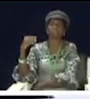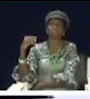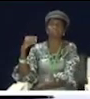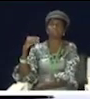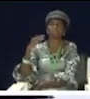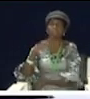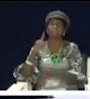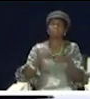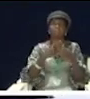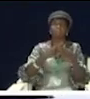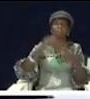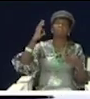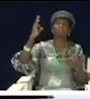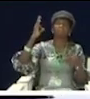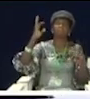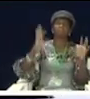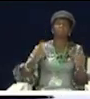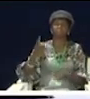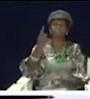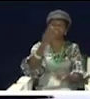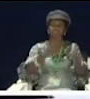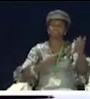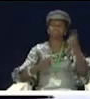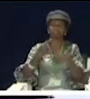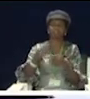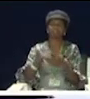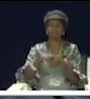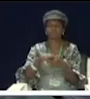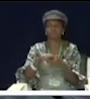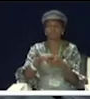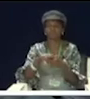And then the preacher came.